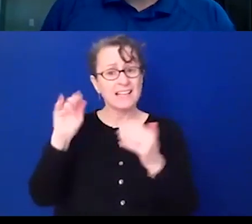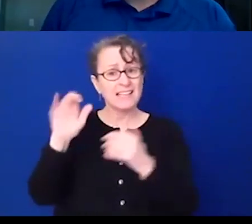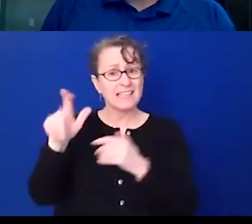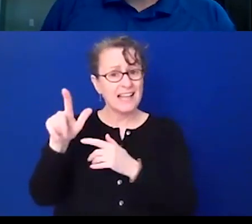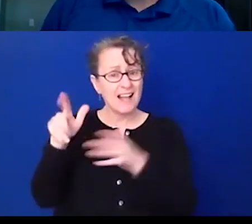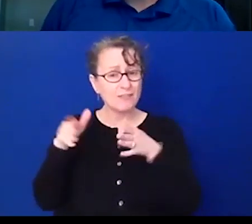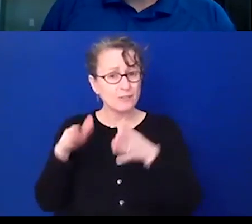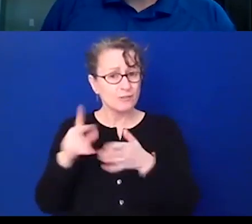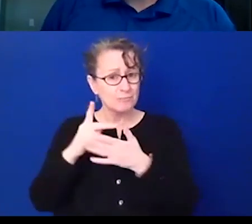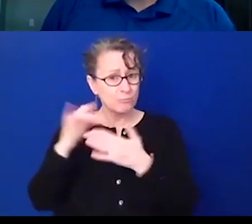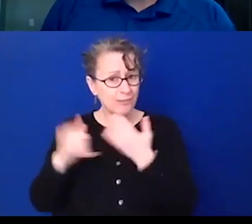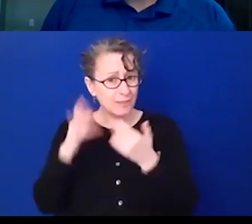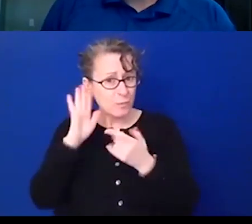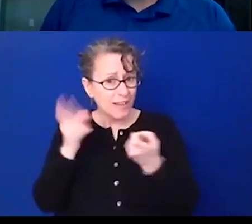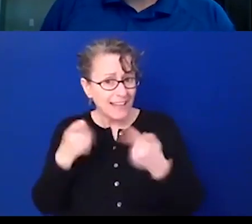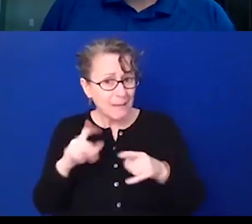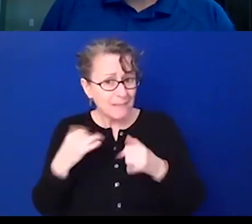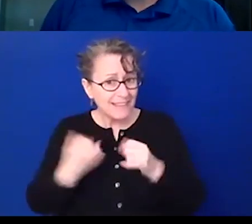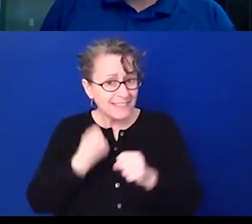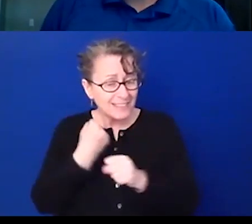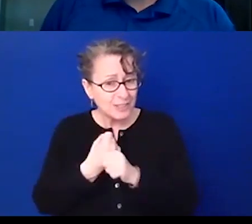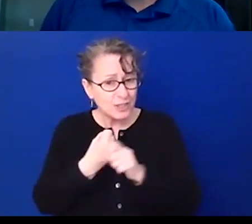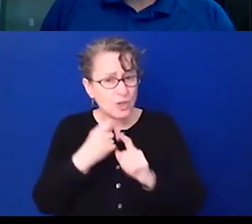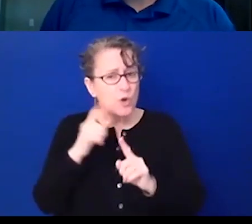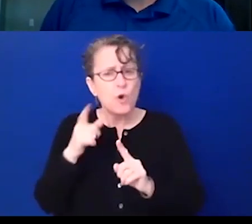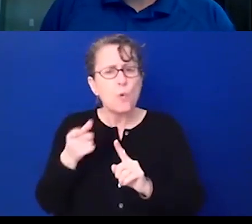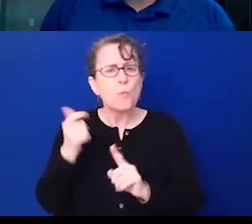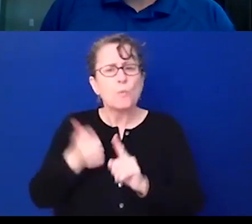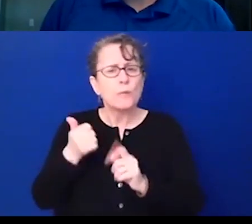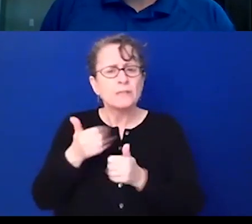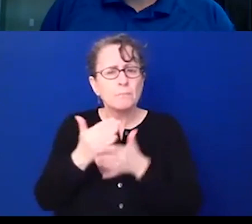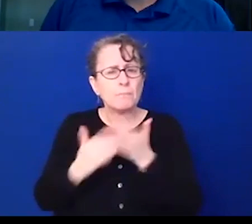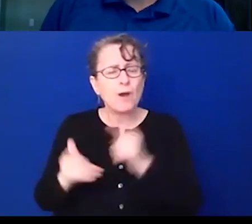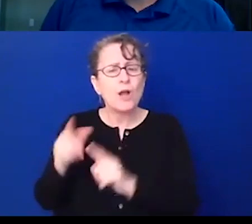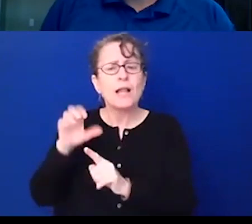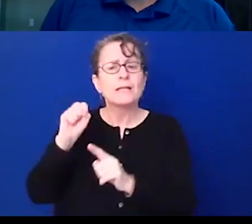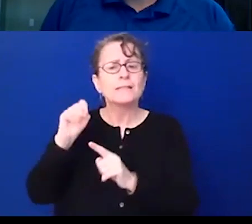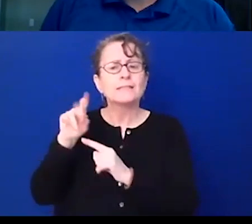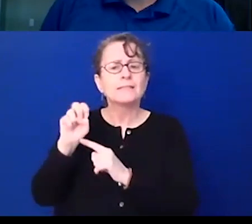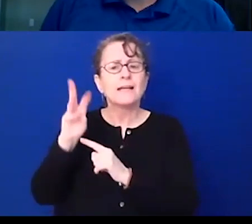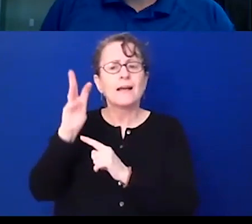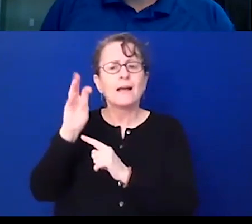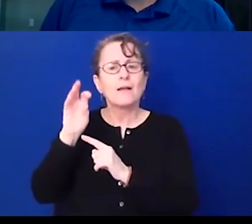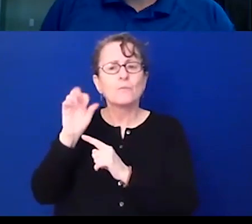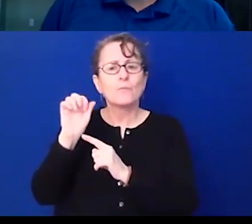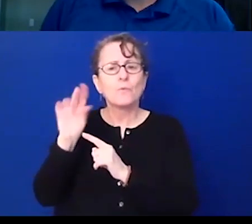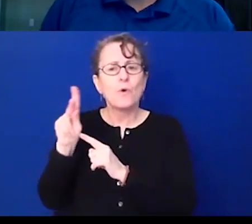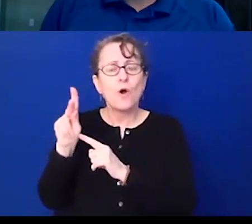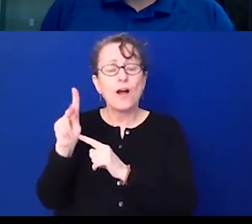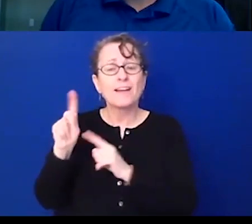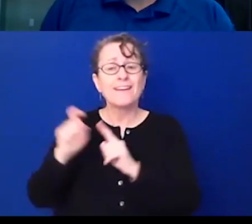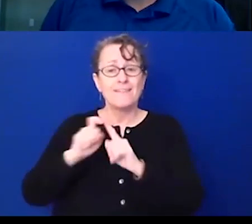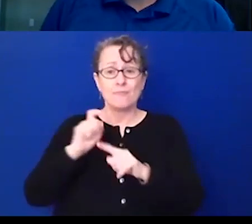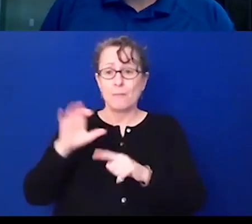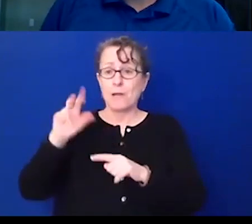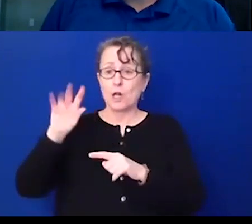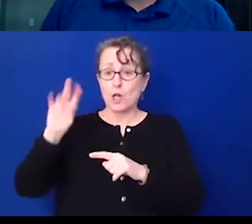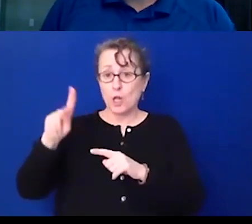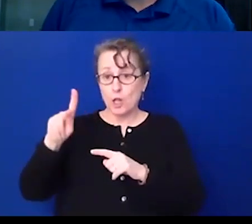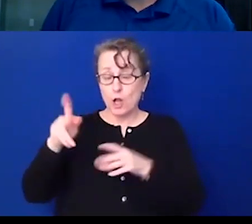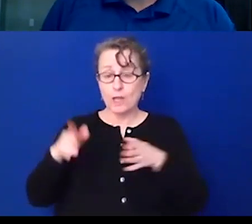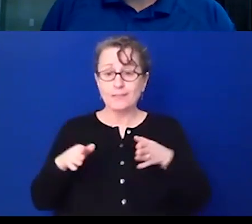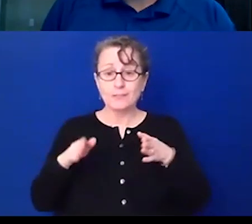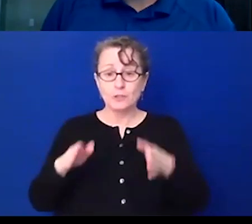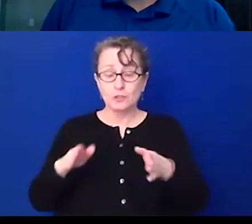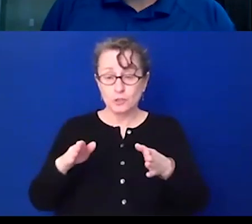at all as far as the sidewalks, especially one going down where I'm at from Clark Street going down because of the unevenness? I